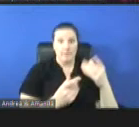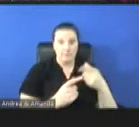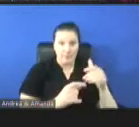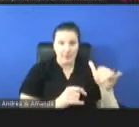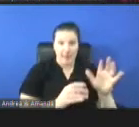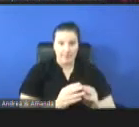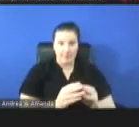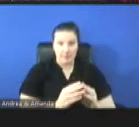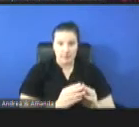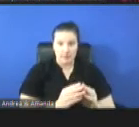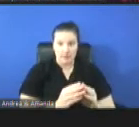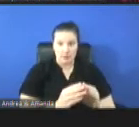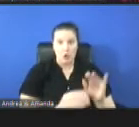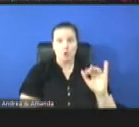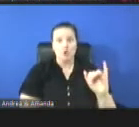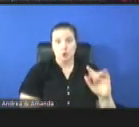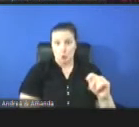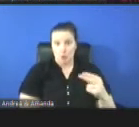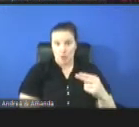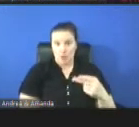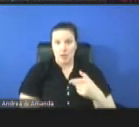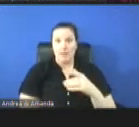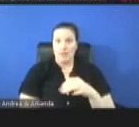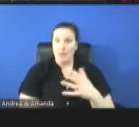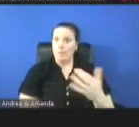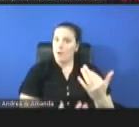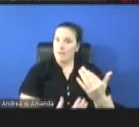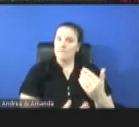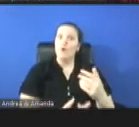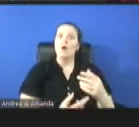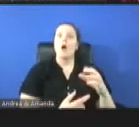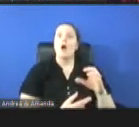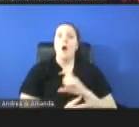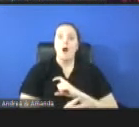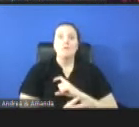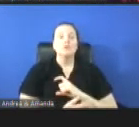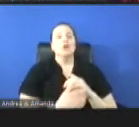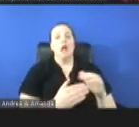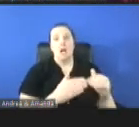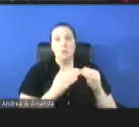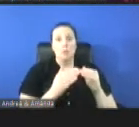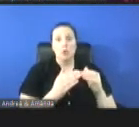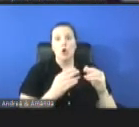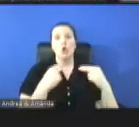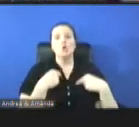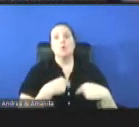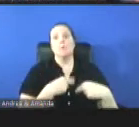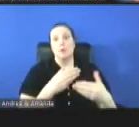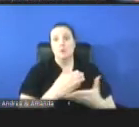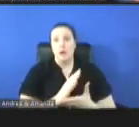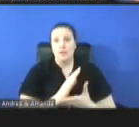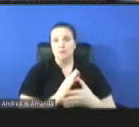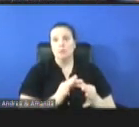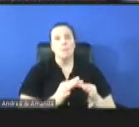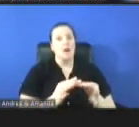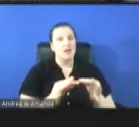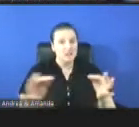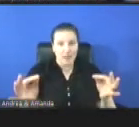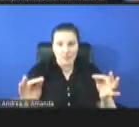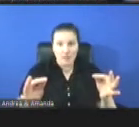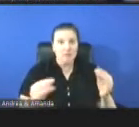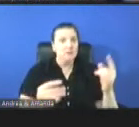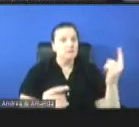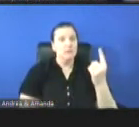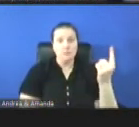meeting, Judith, and that's why I've been waiting for the Office of Equity and Human Rights to put out a statement, put out